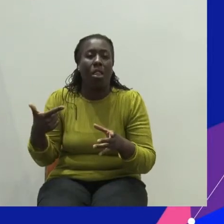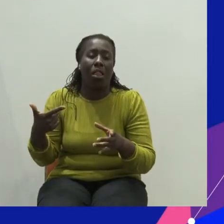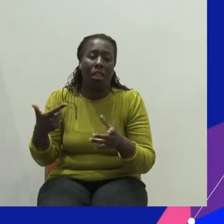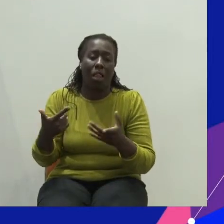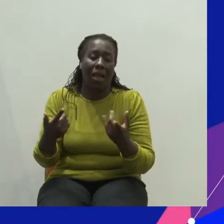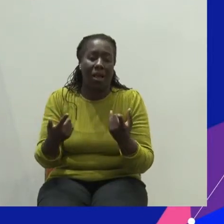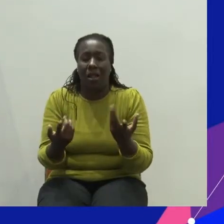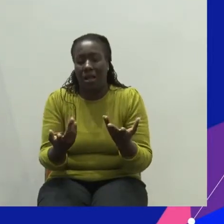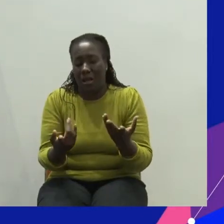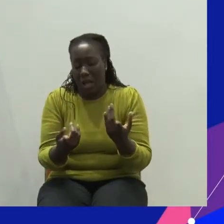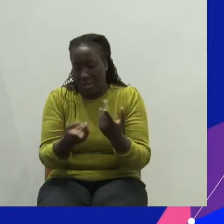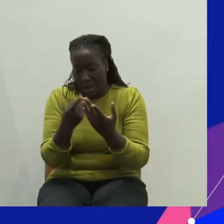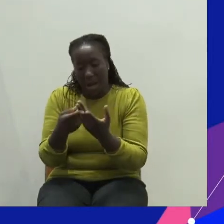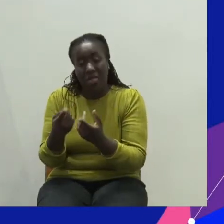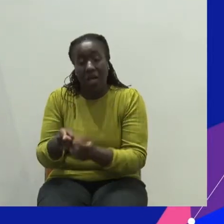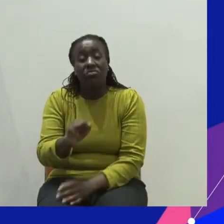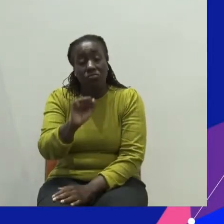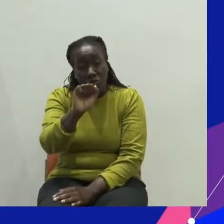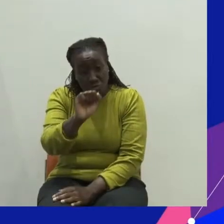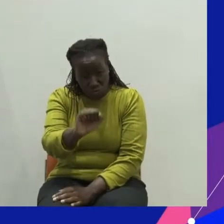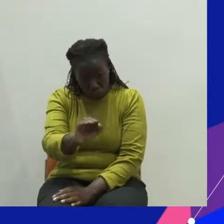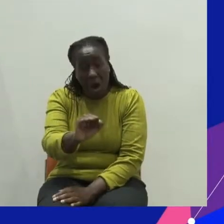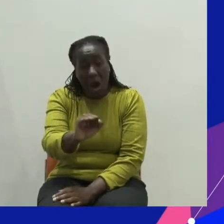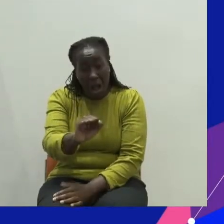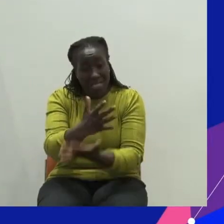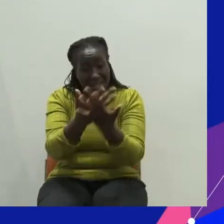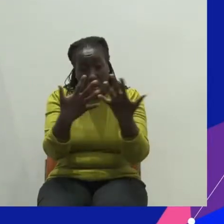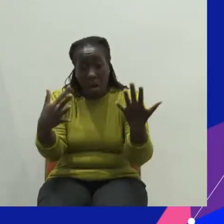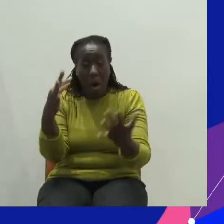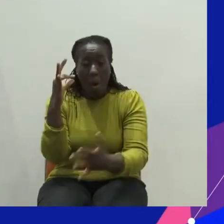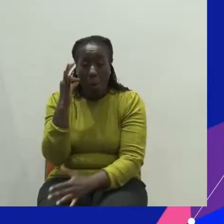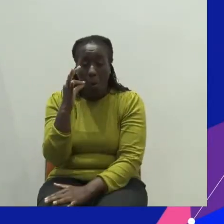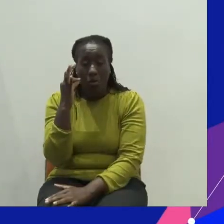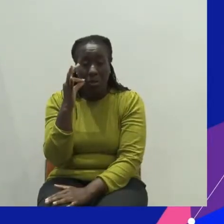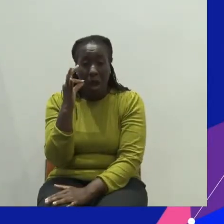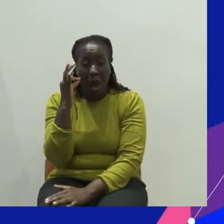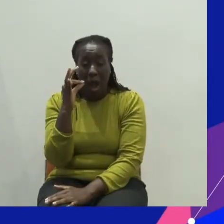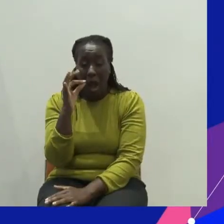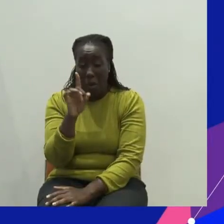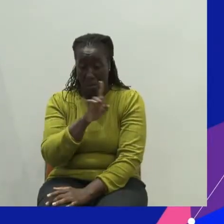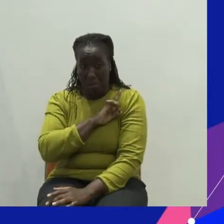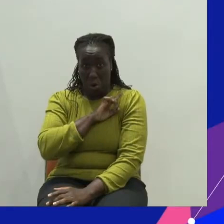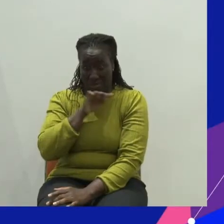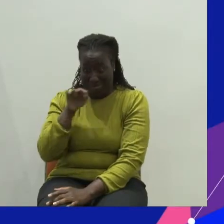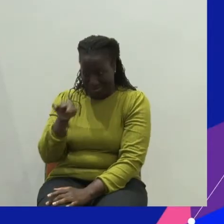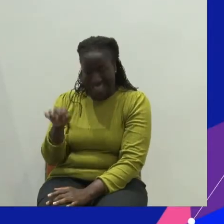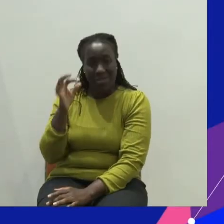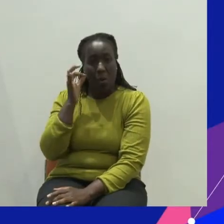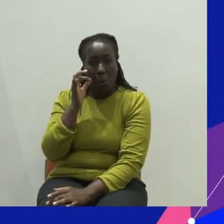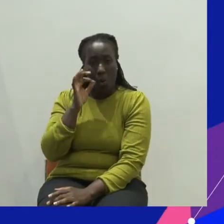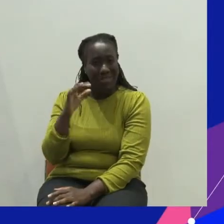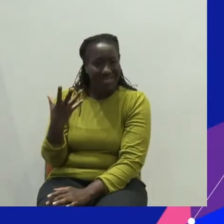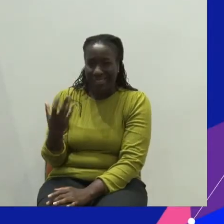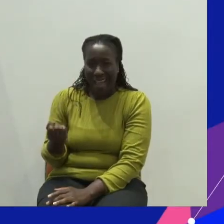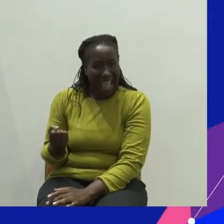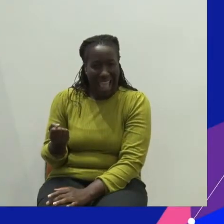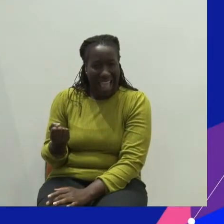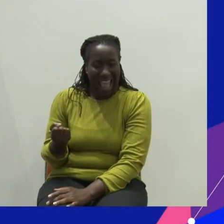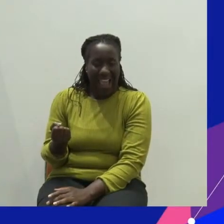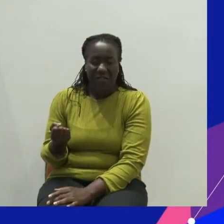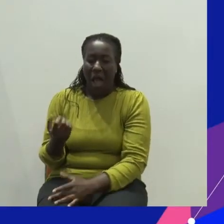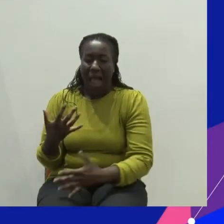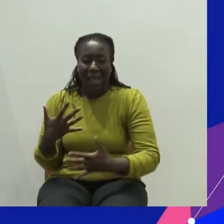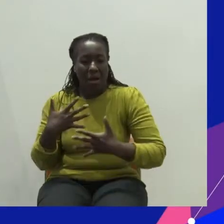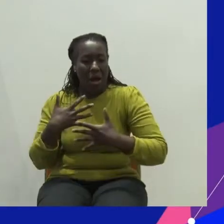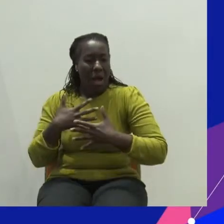then the other is that you're right, there's a lot of water, but because it is water, and it doesn't have organic solvents